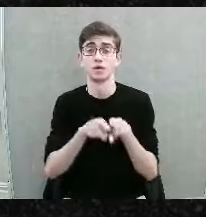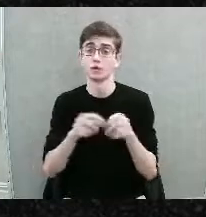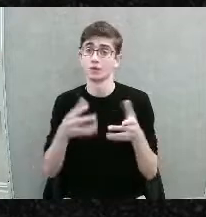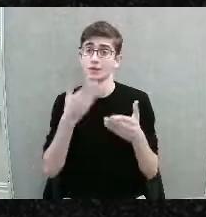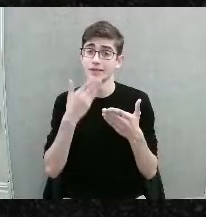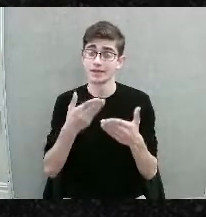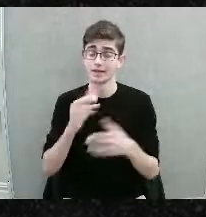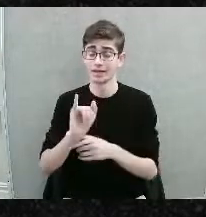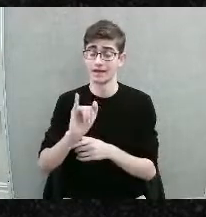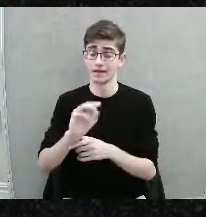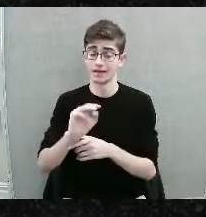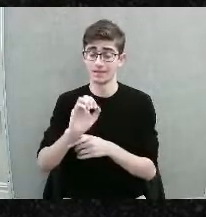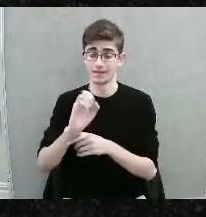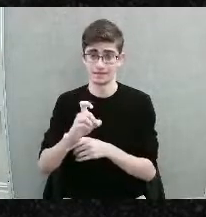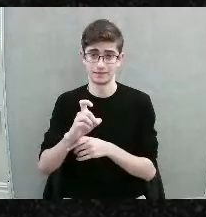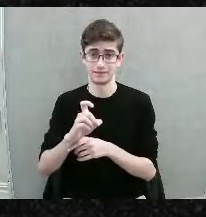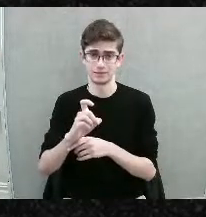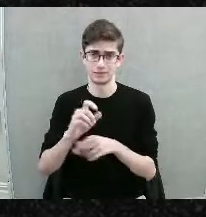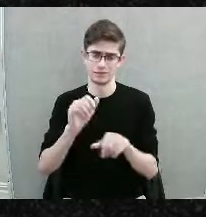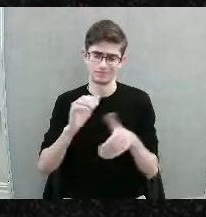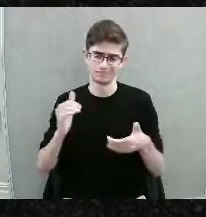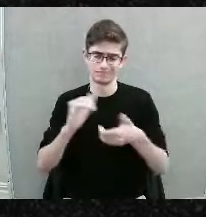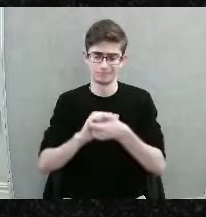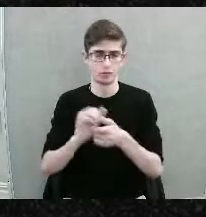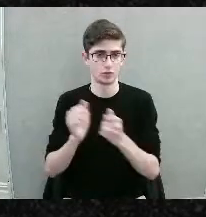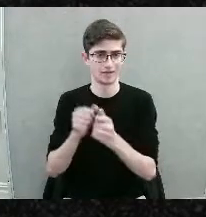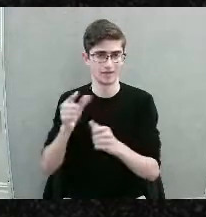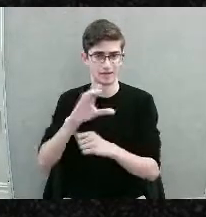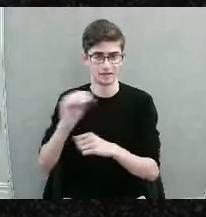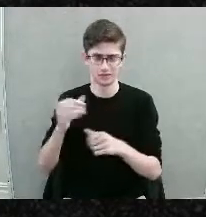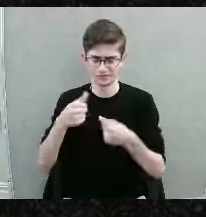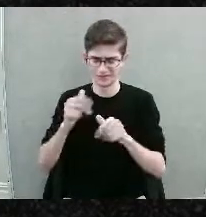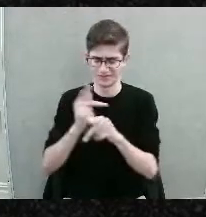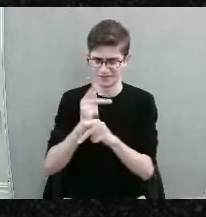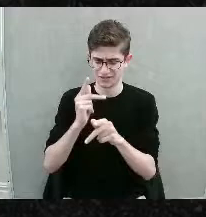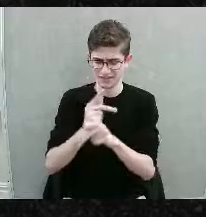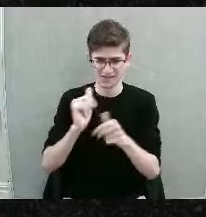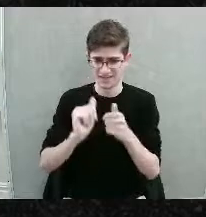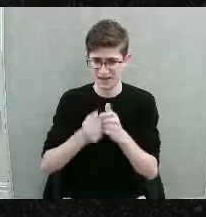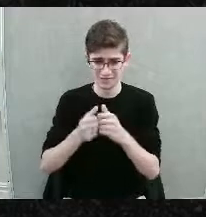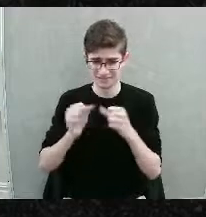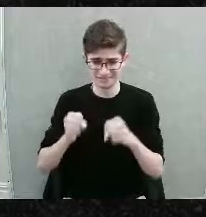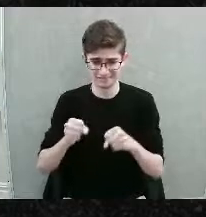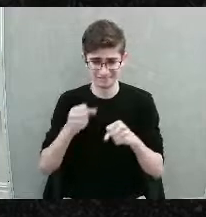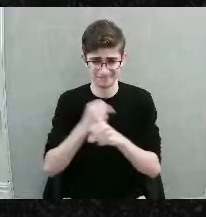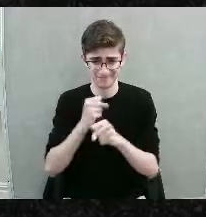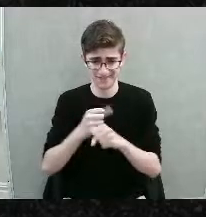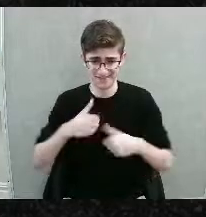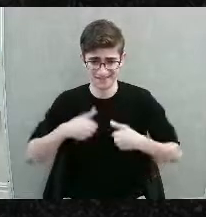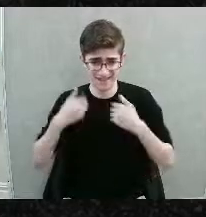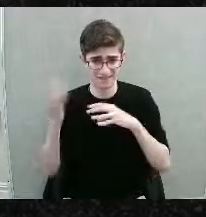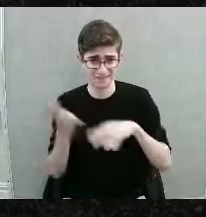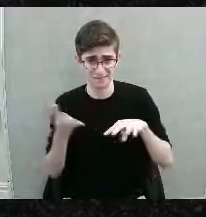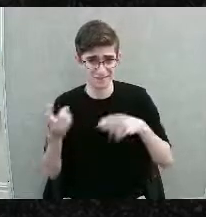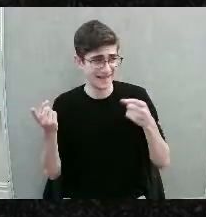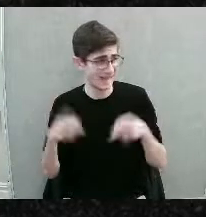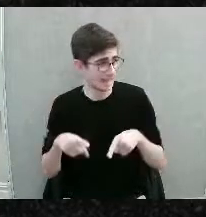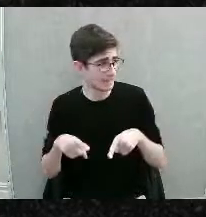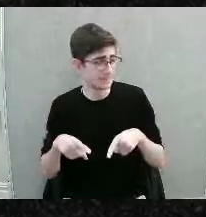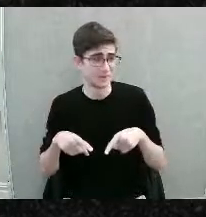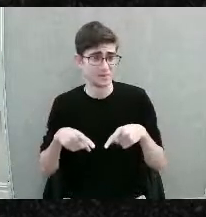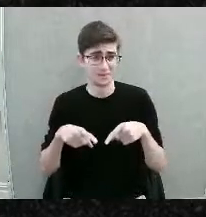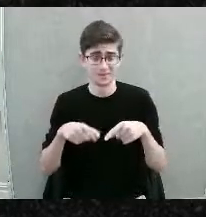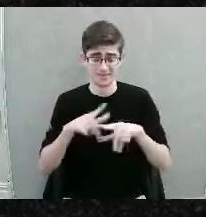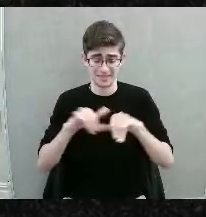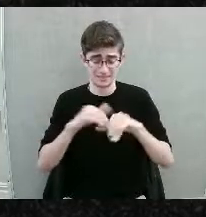thank IMATS, who we've been working with to figure out how we could manage to do the live stream and do